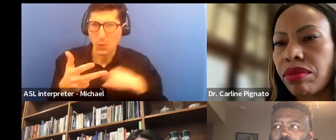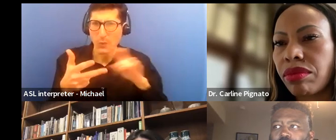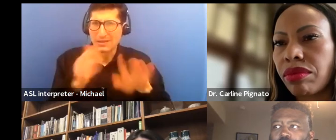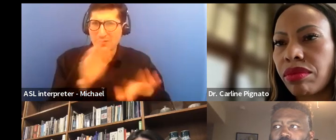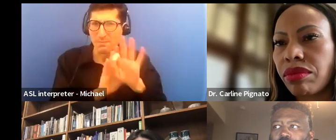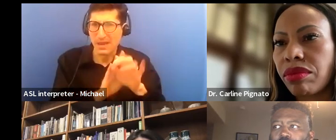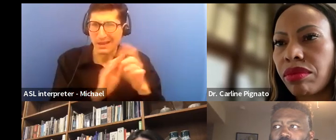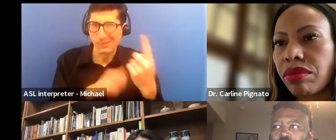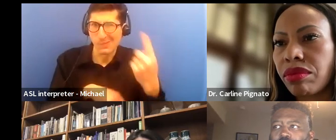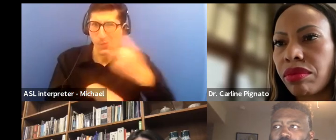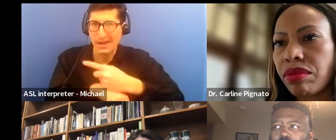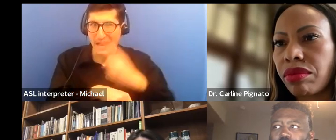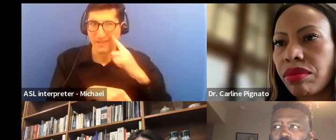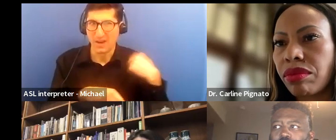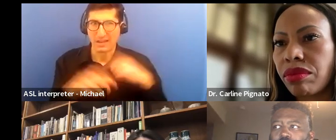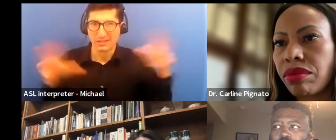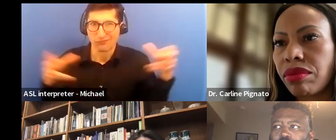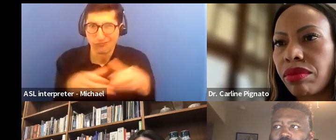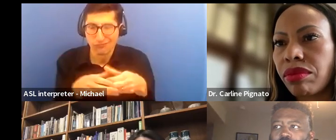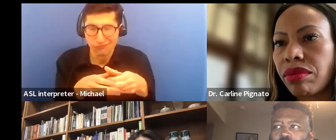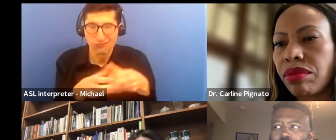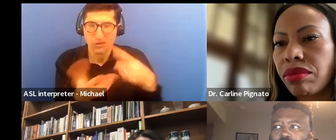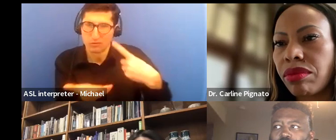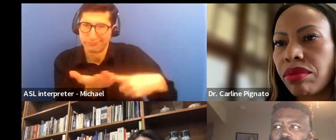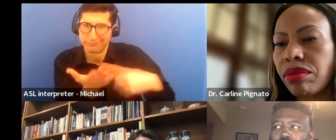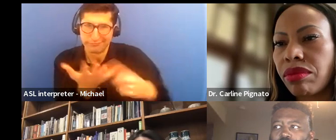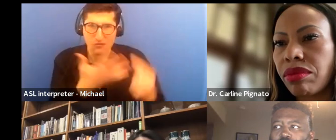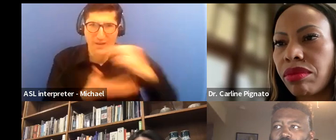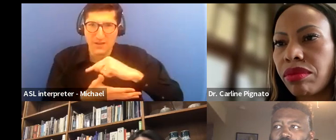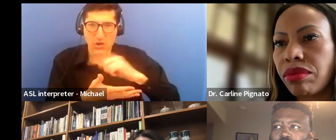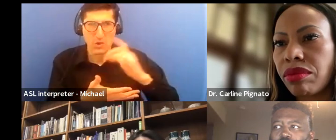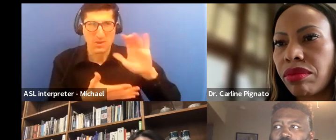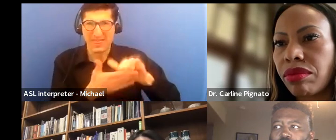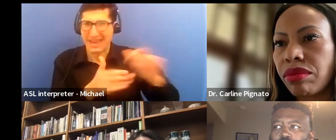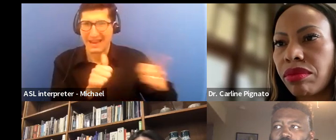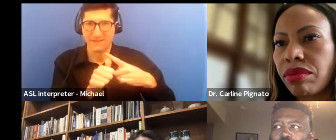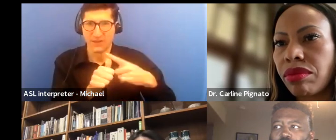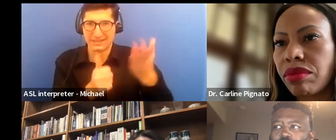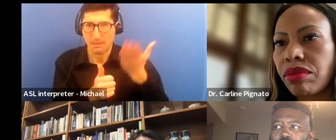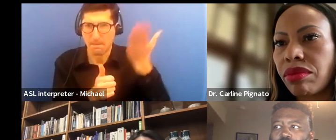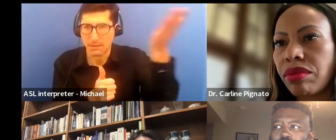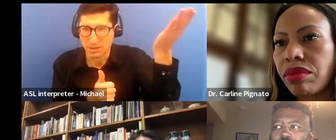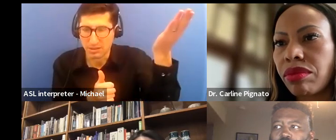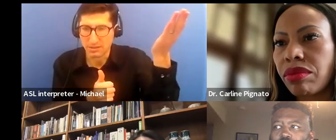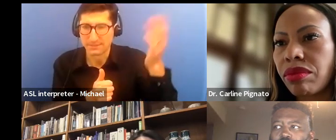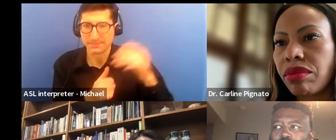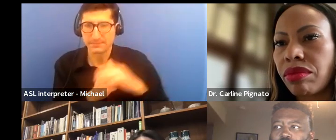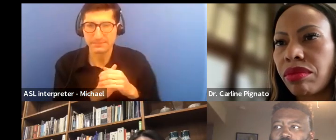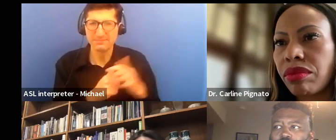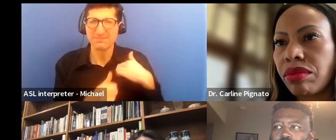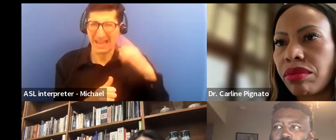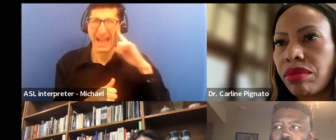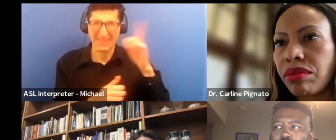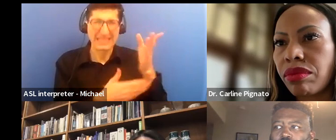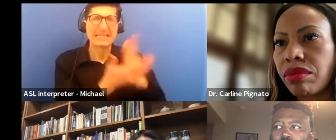submission. I think they are, Mr. Fraley, if I remember correctly, they're sort of initial